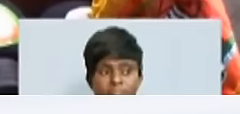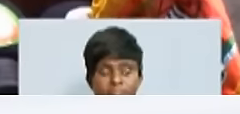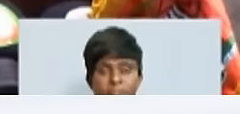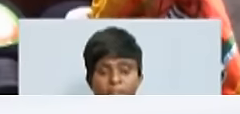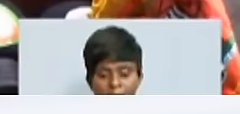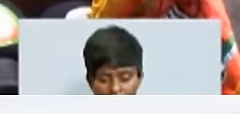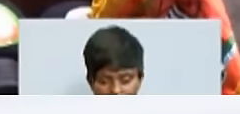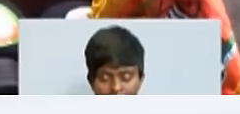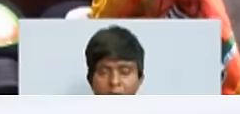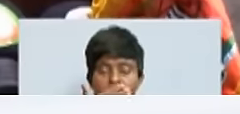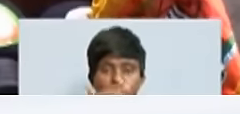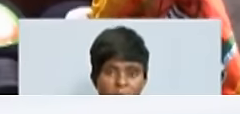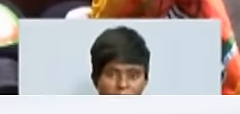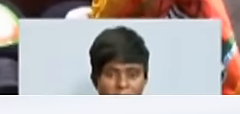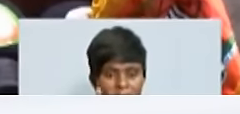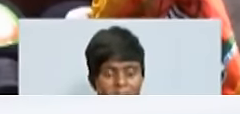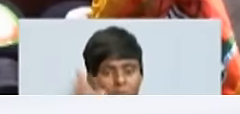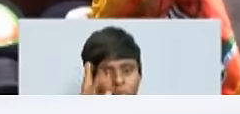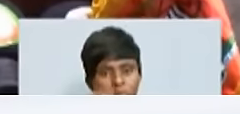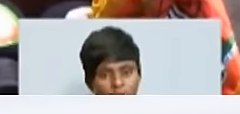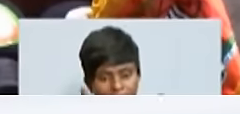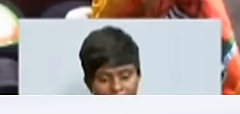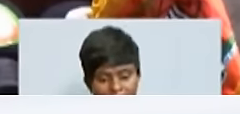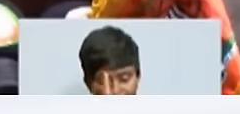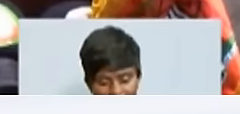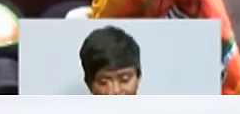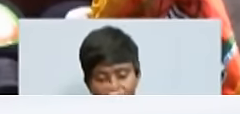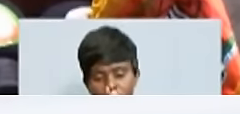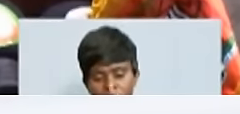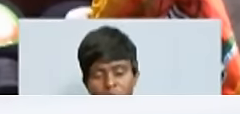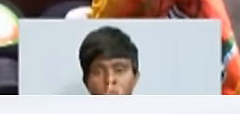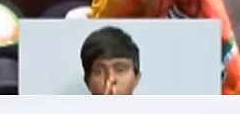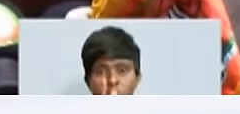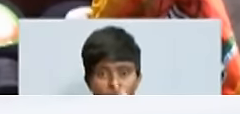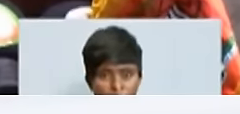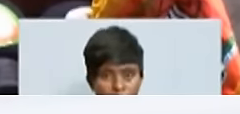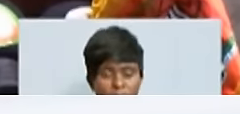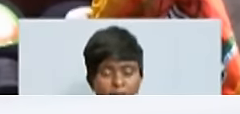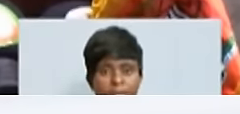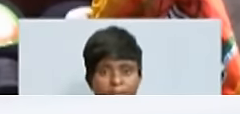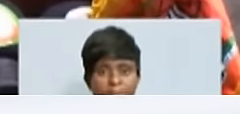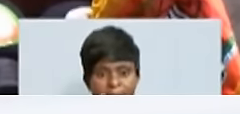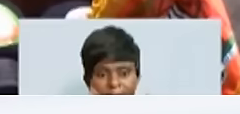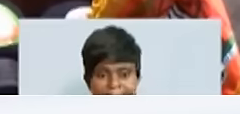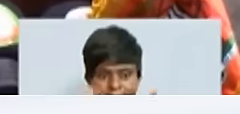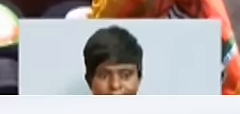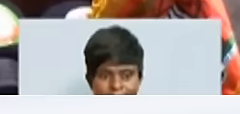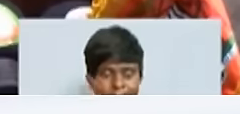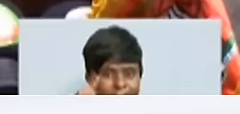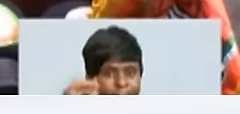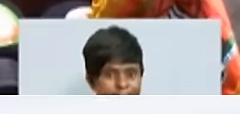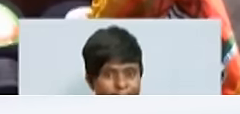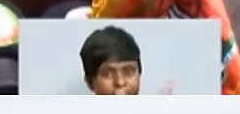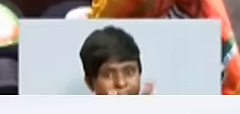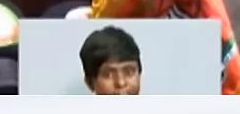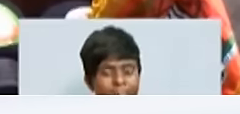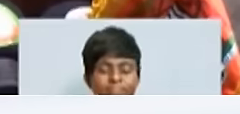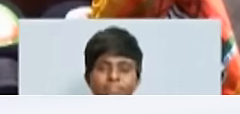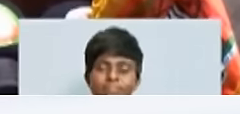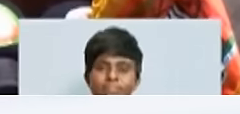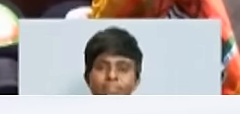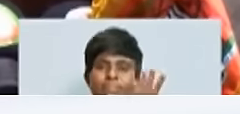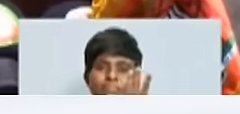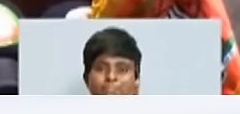we are committed to and will continue maintaining law and order in our country, as this is important for social order and economic